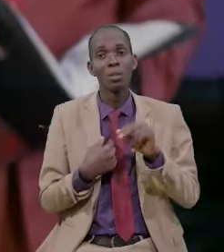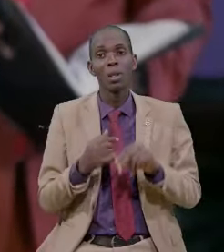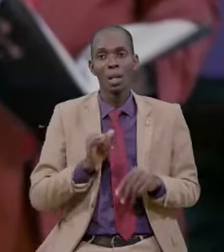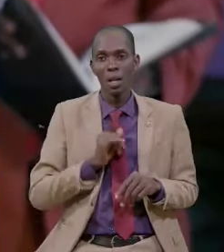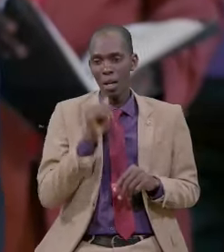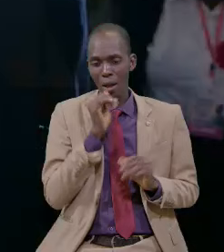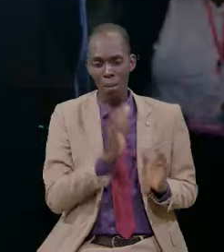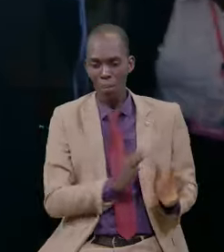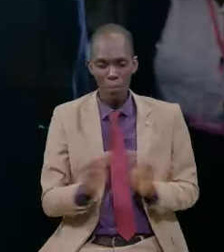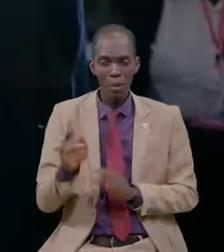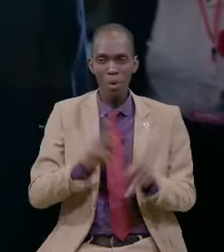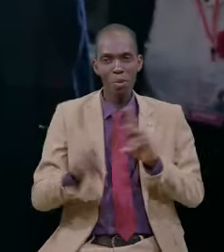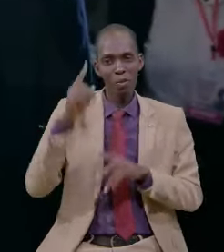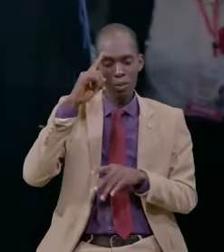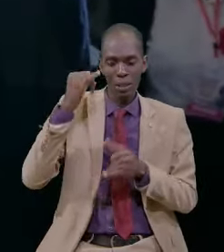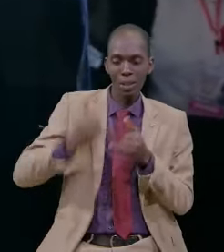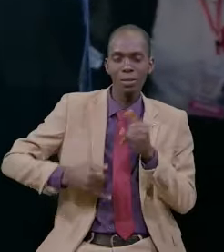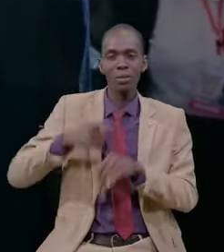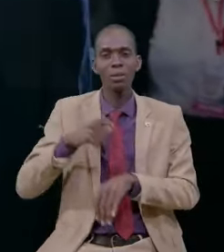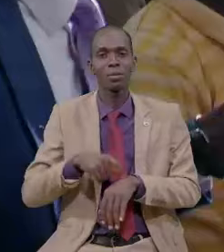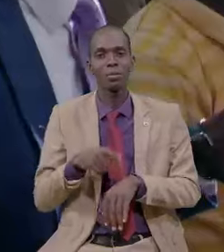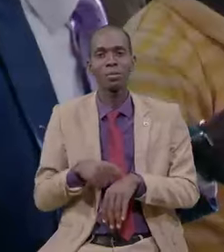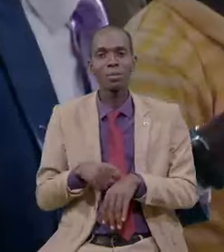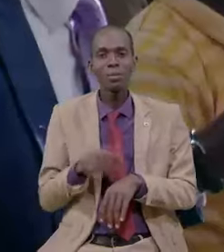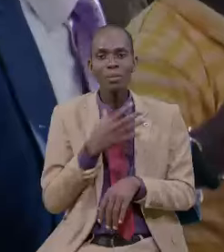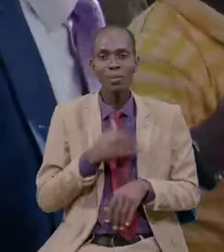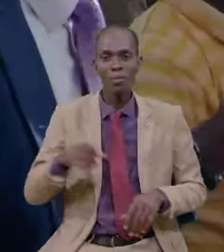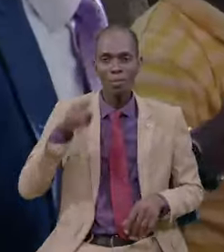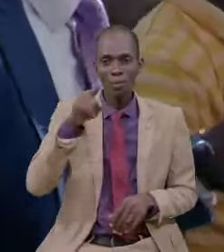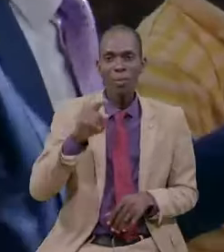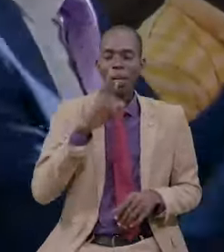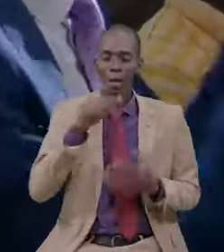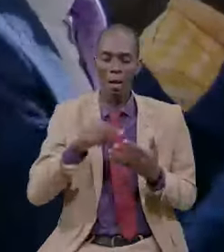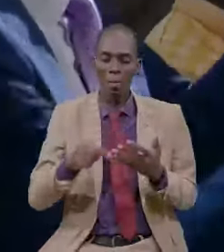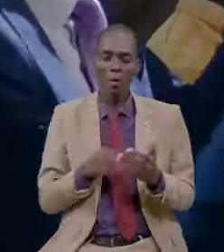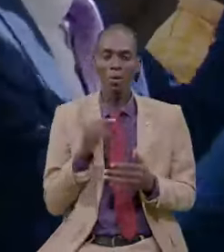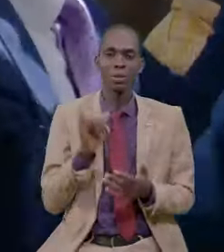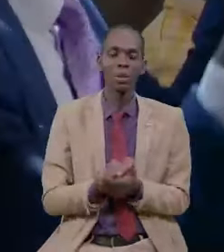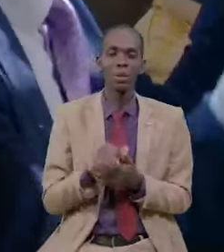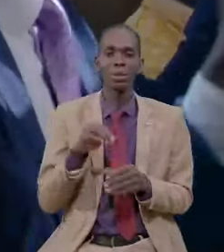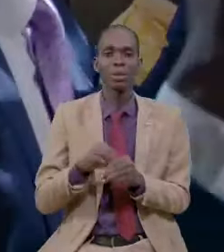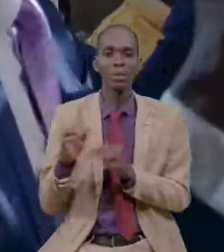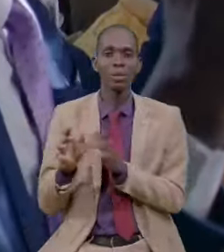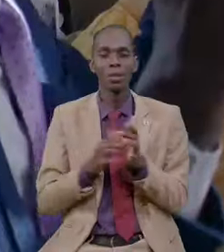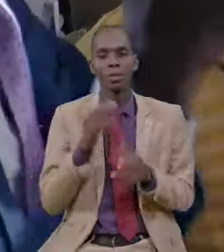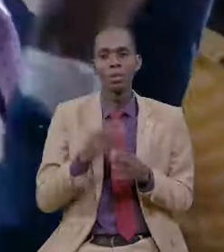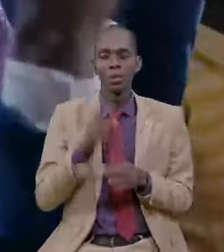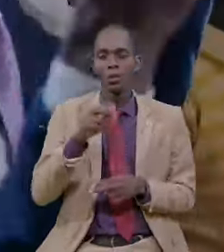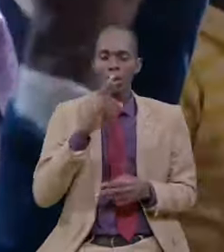the end time harvest. And you are one. You are